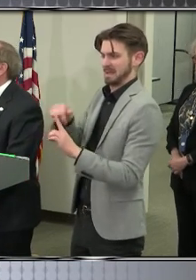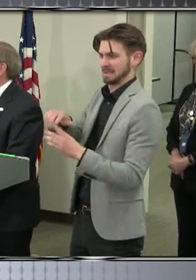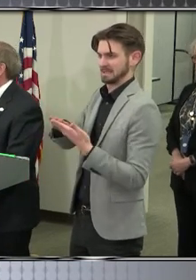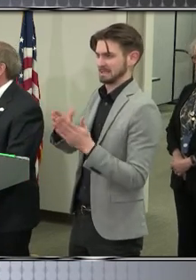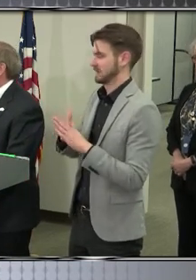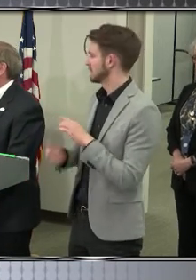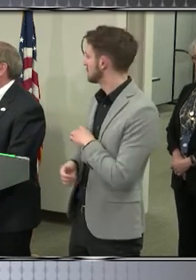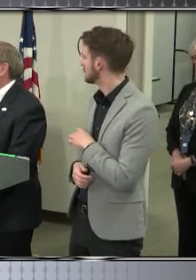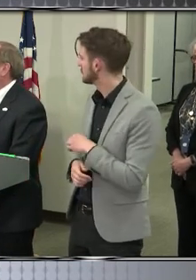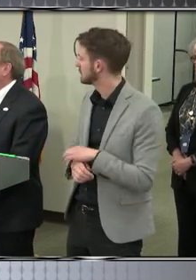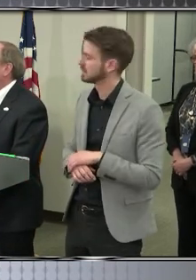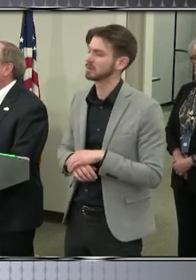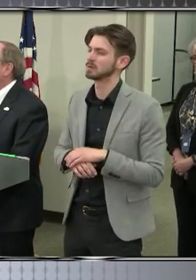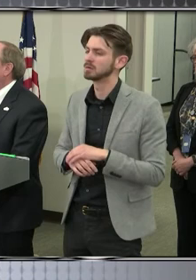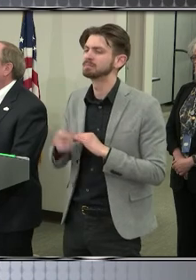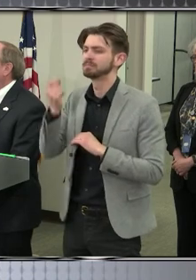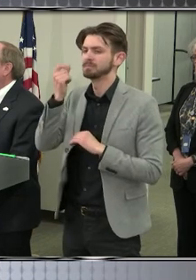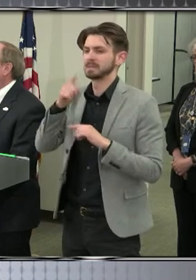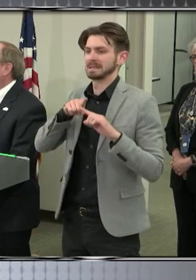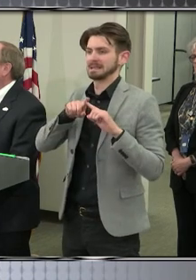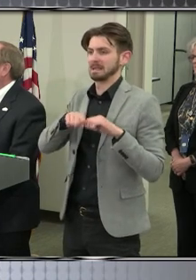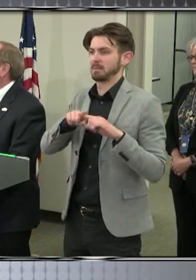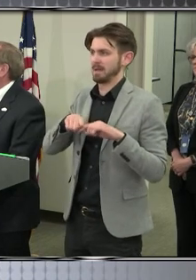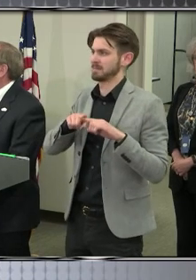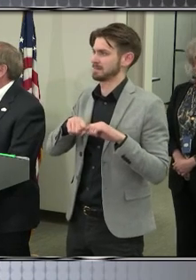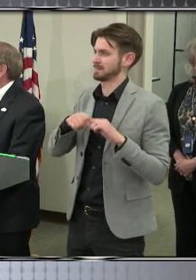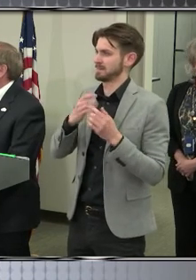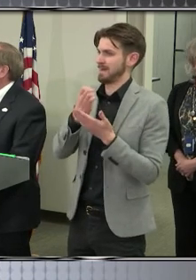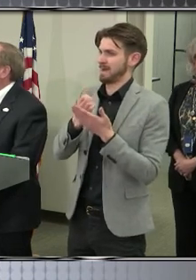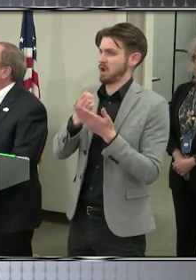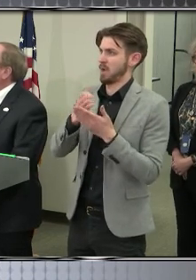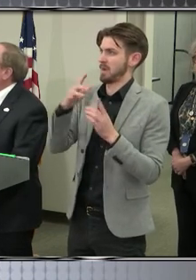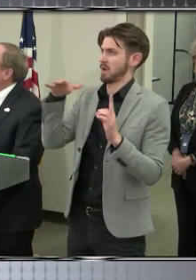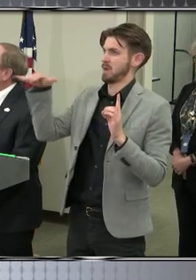It depends upon what the nature of the economic impact is. There's